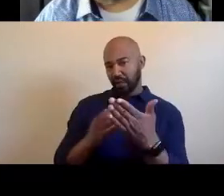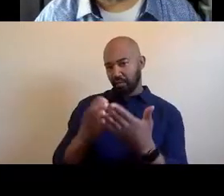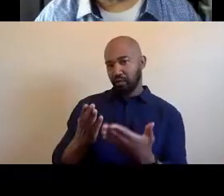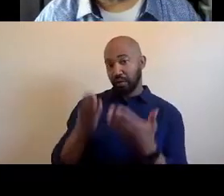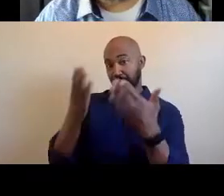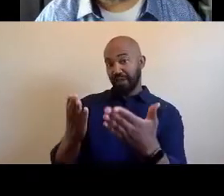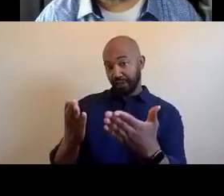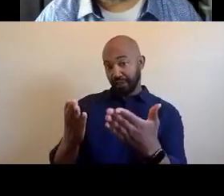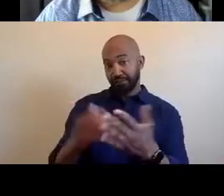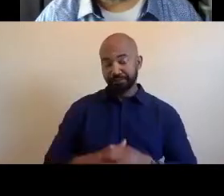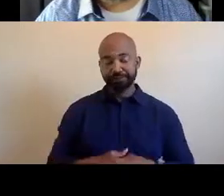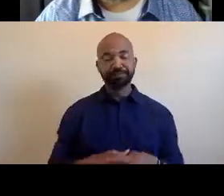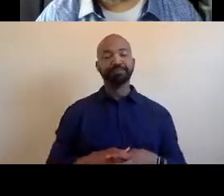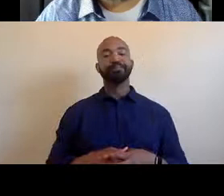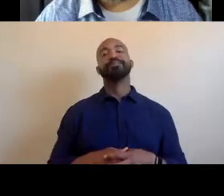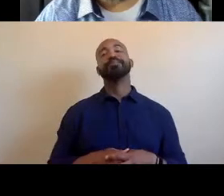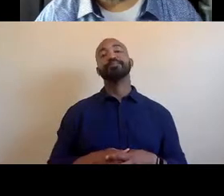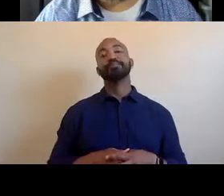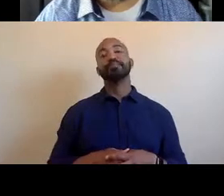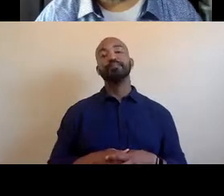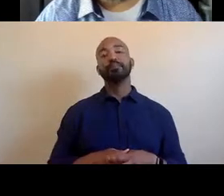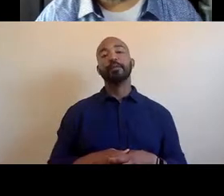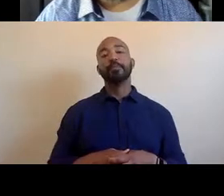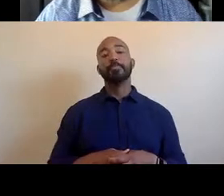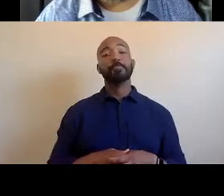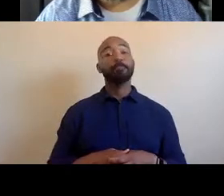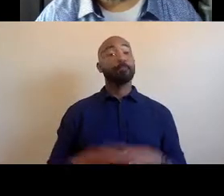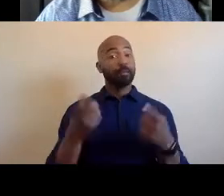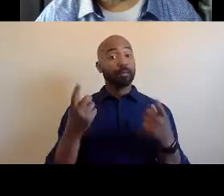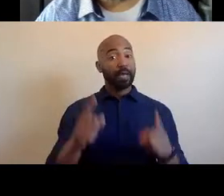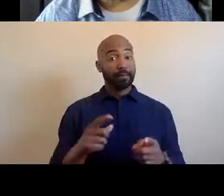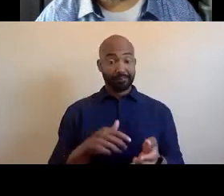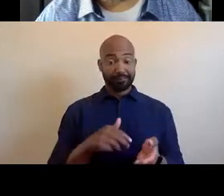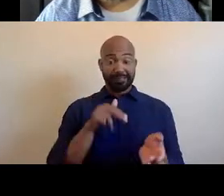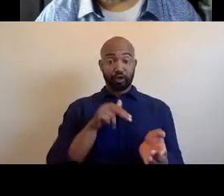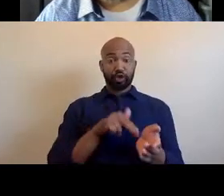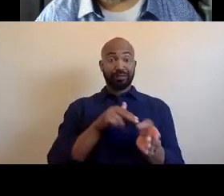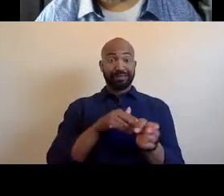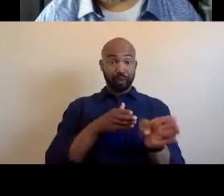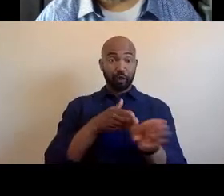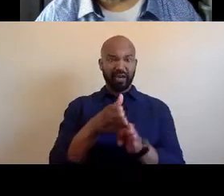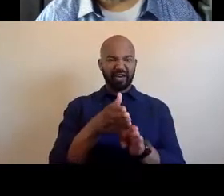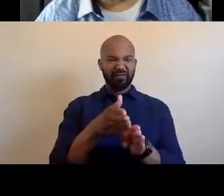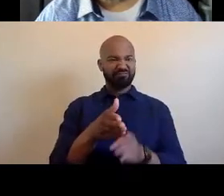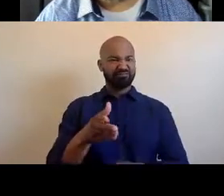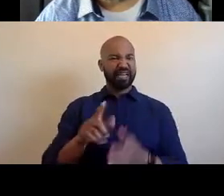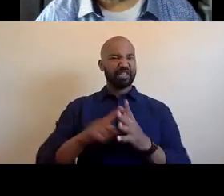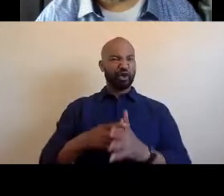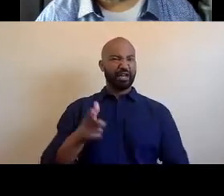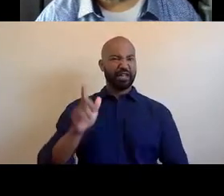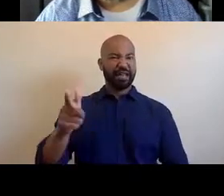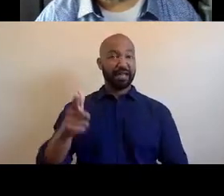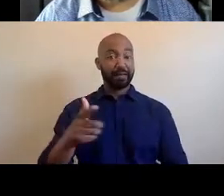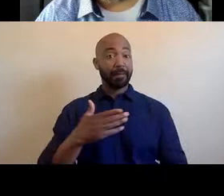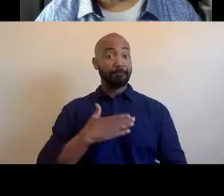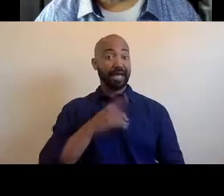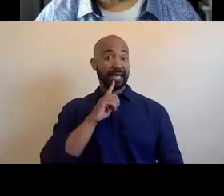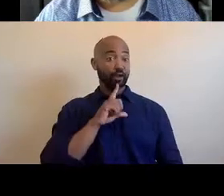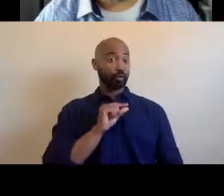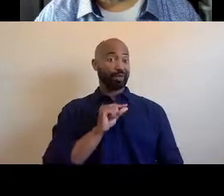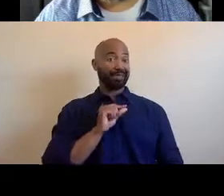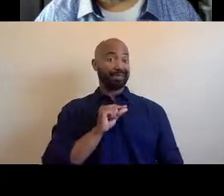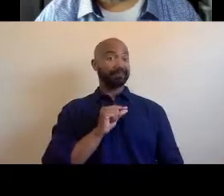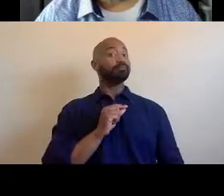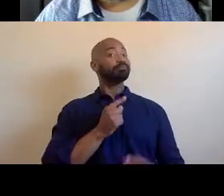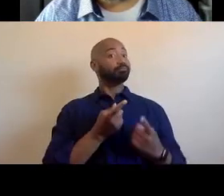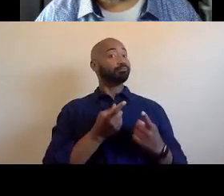So I came late to my nursing career. I did different things in my 20s. And so